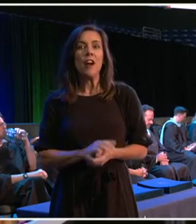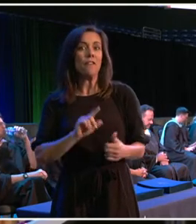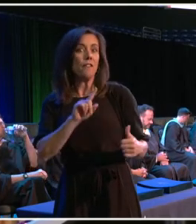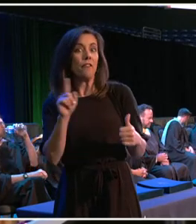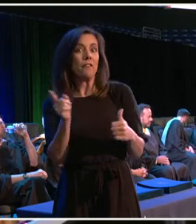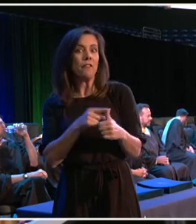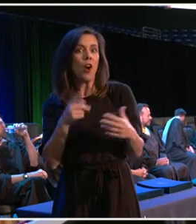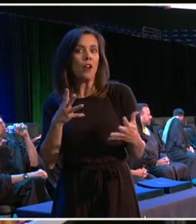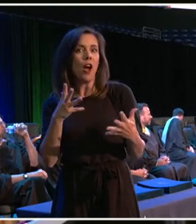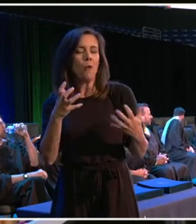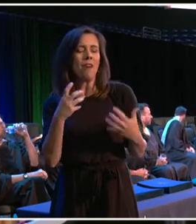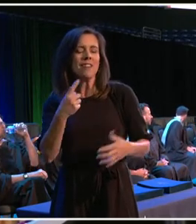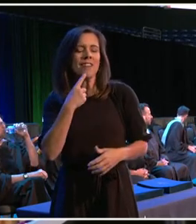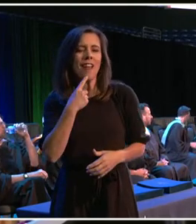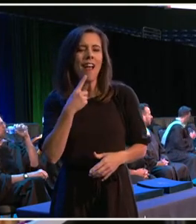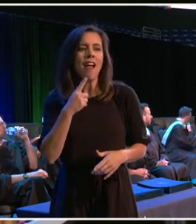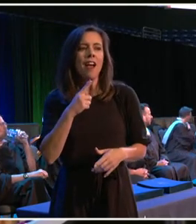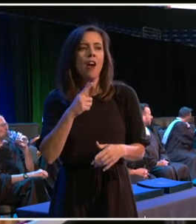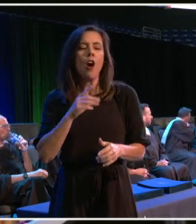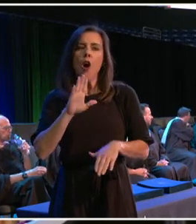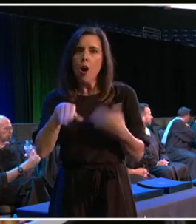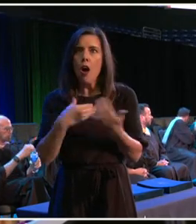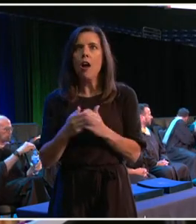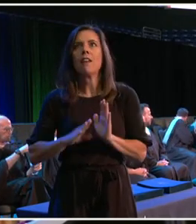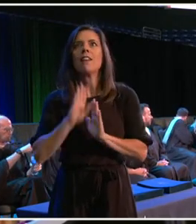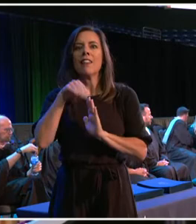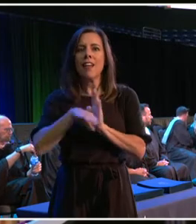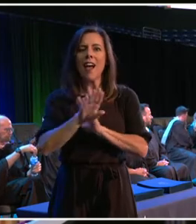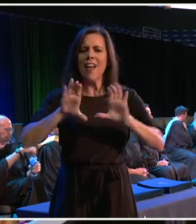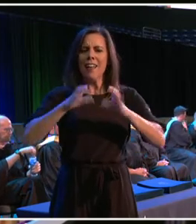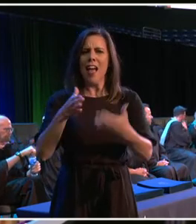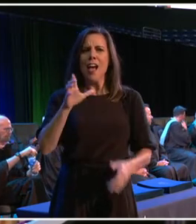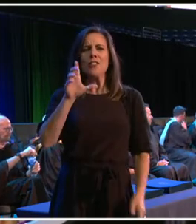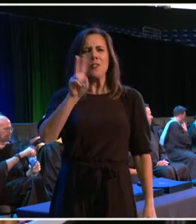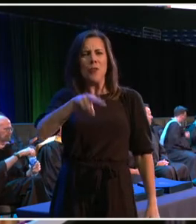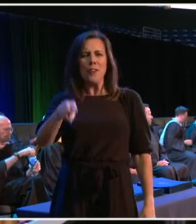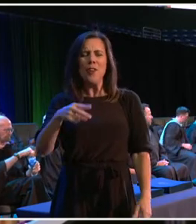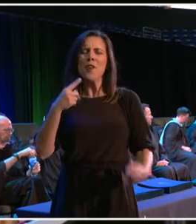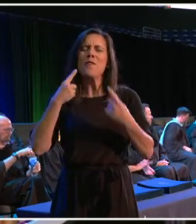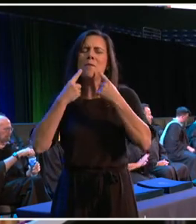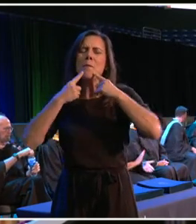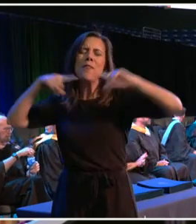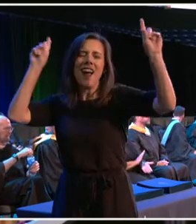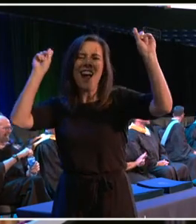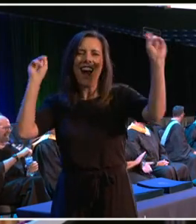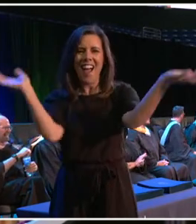First off, I would like to say that through all the ups and downs, Class 22, we finally made it!